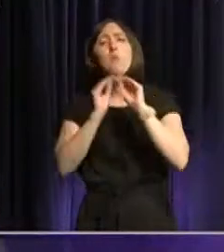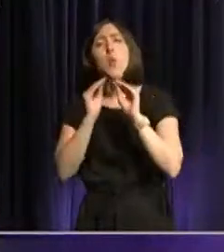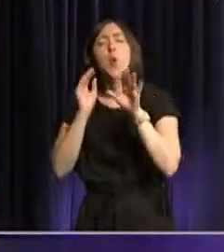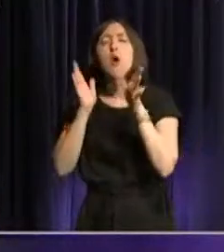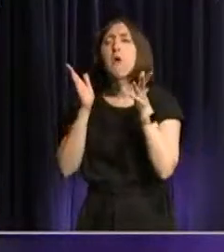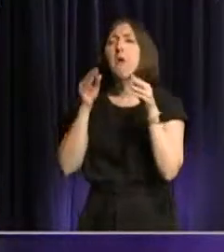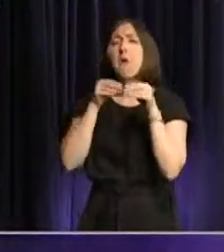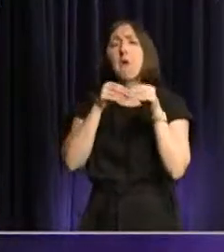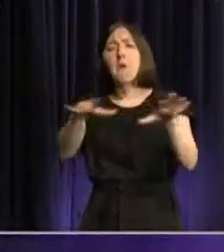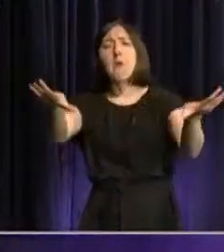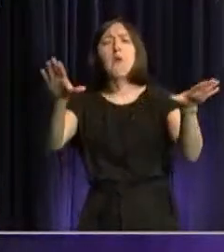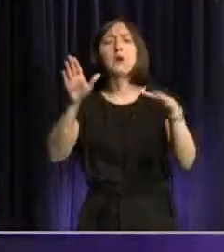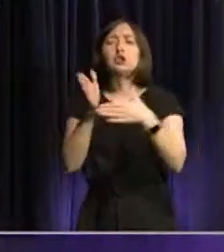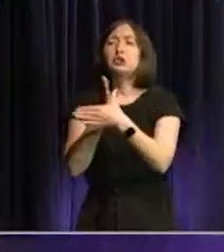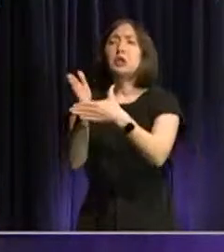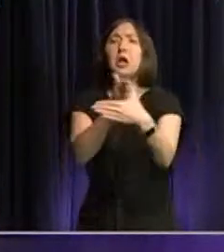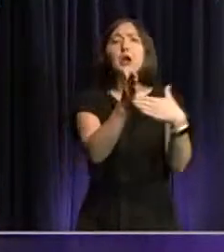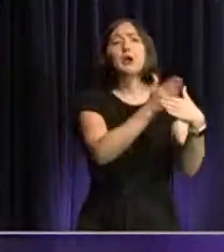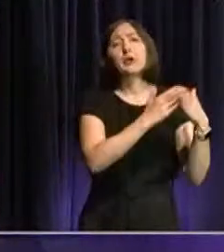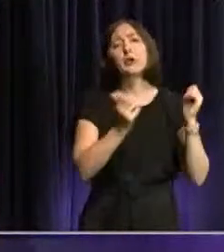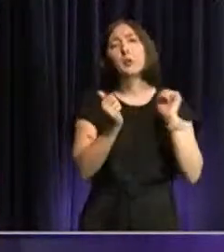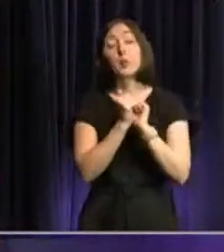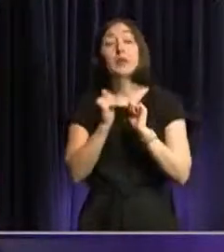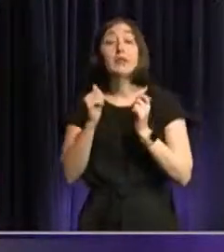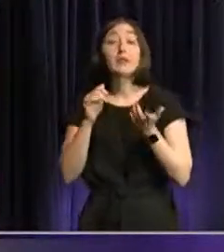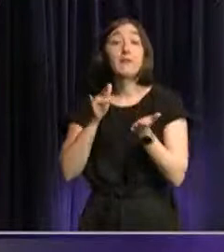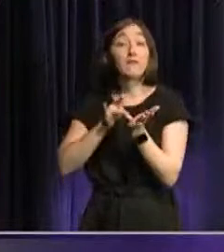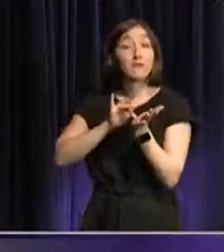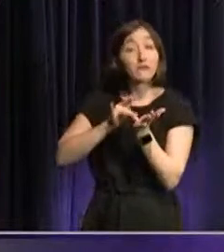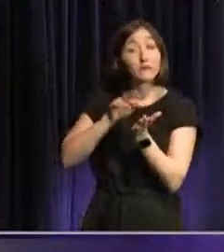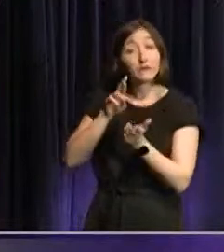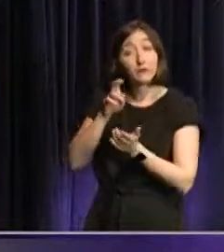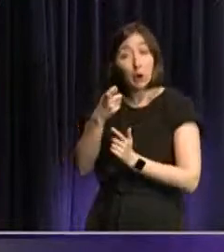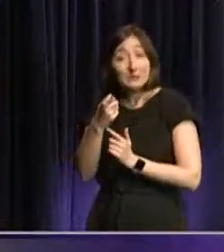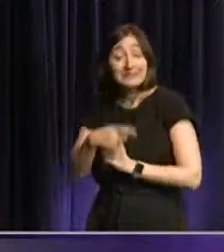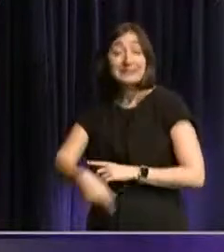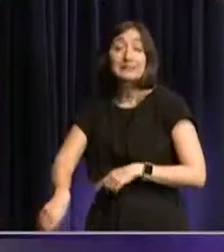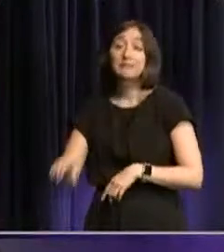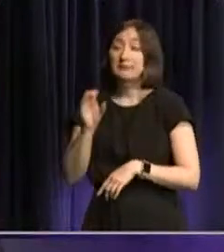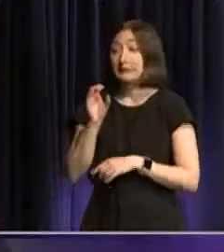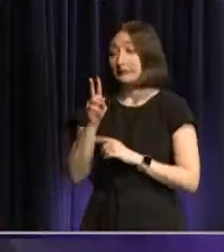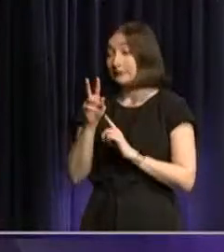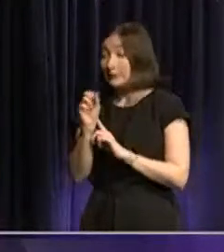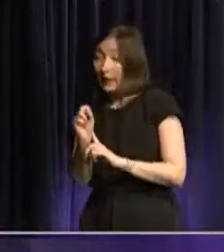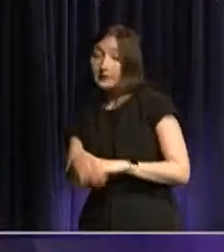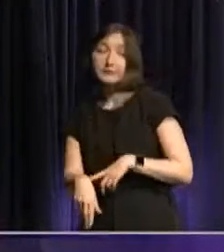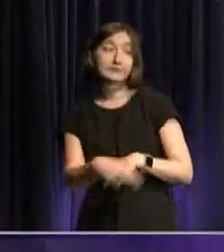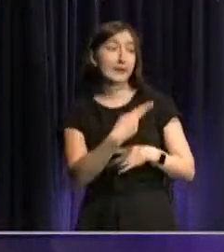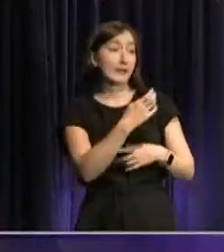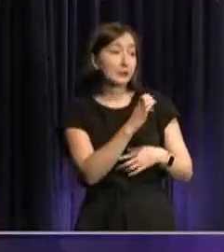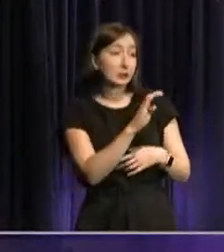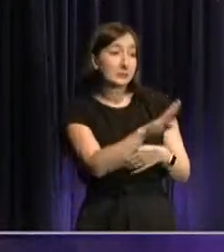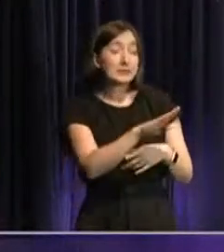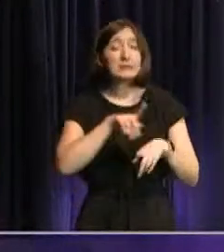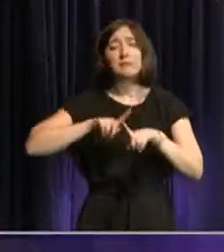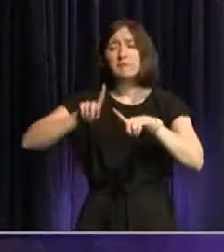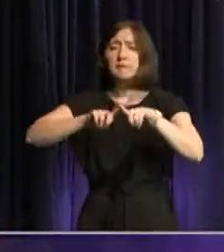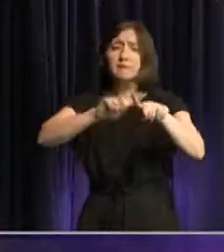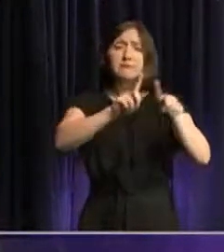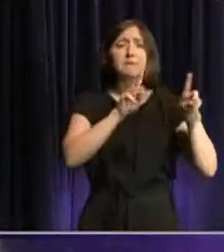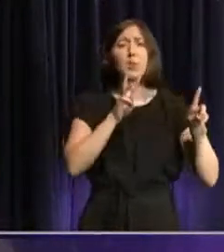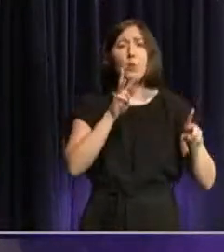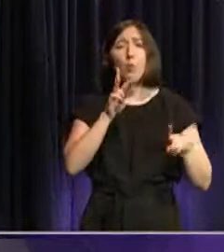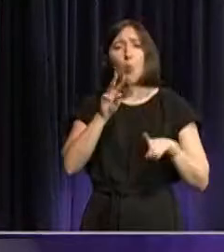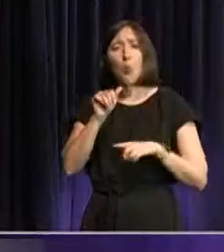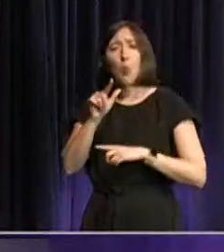pharmacies and clinics all across the community, including places like CVS and HEB and Walgreens.